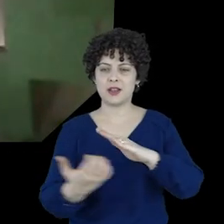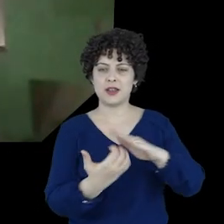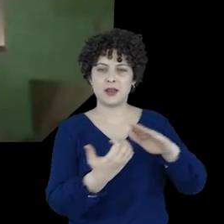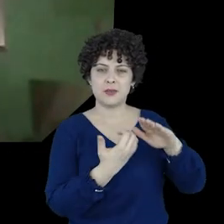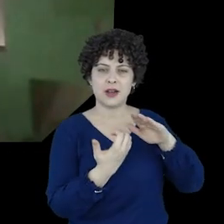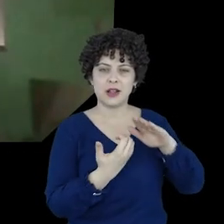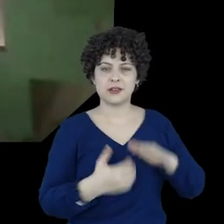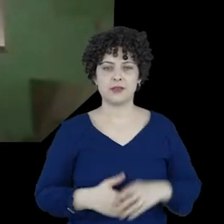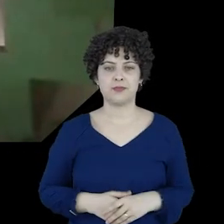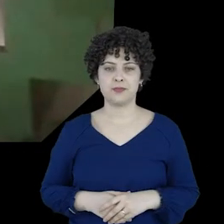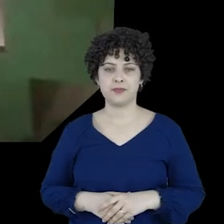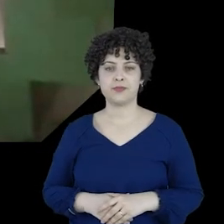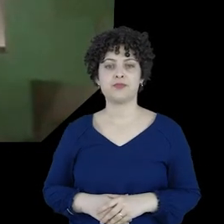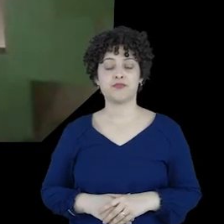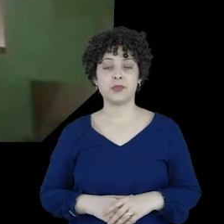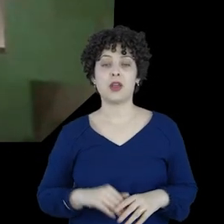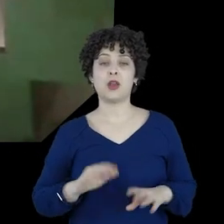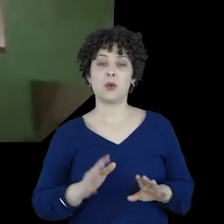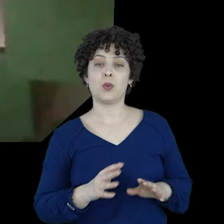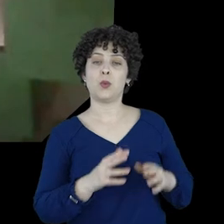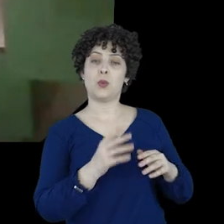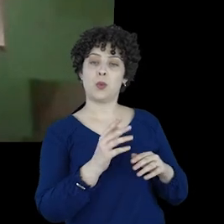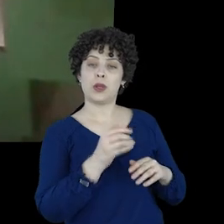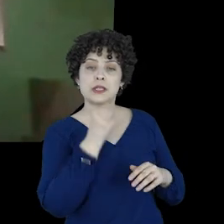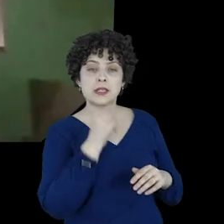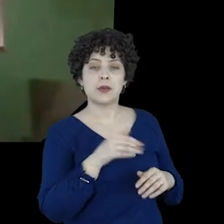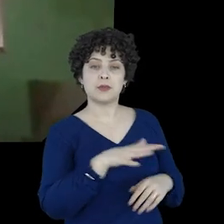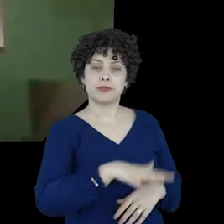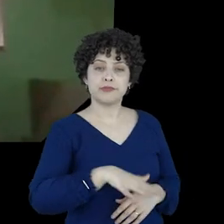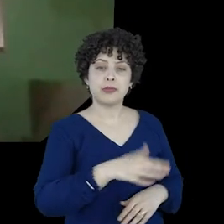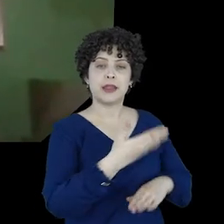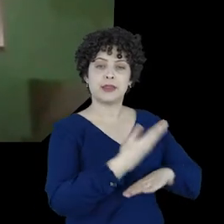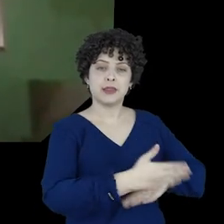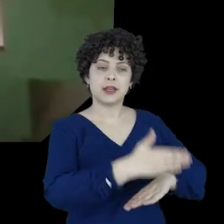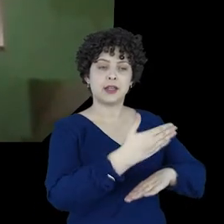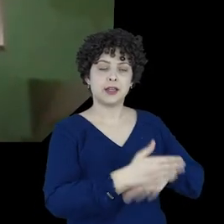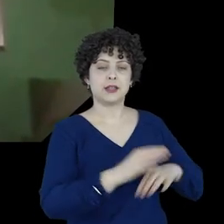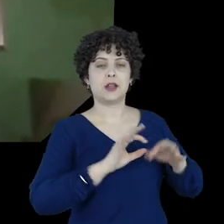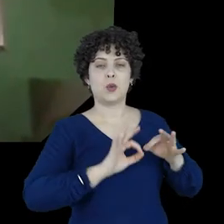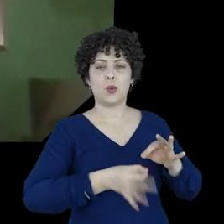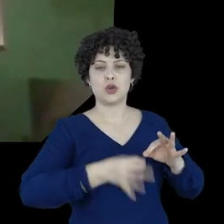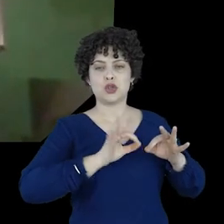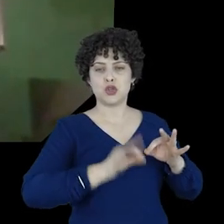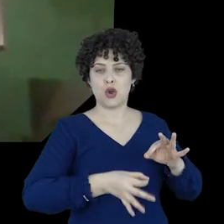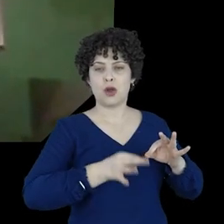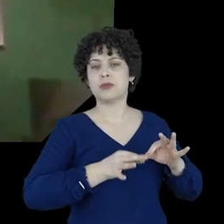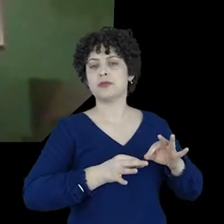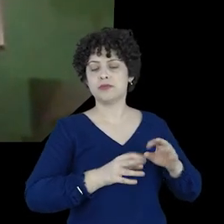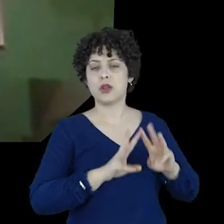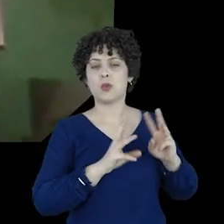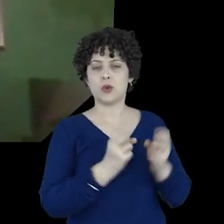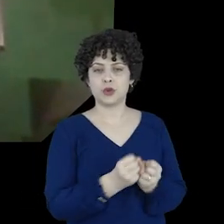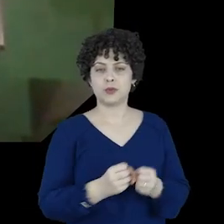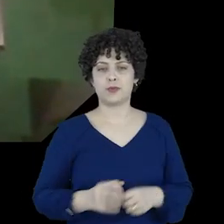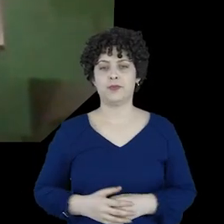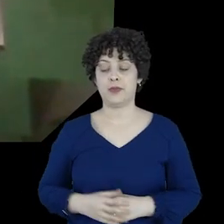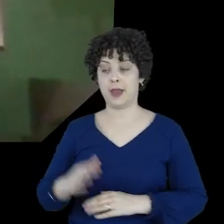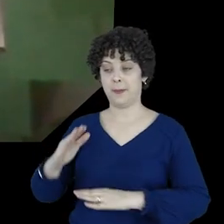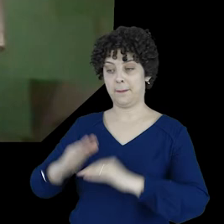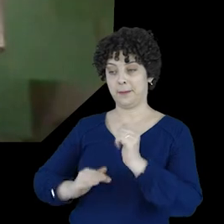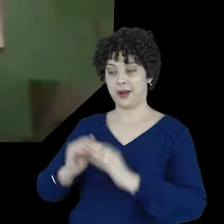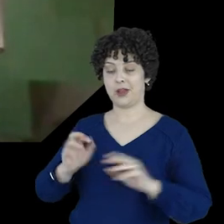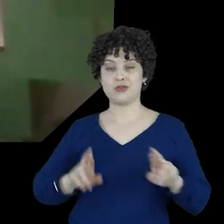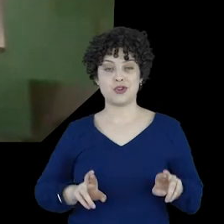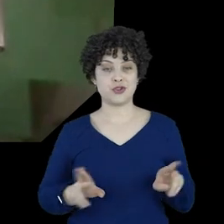number of organizations. Yes, these change workshops is one thing, having the training is another thing, putting them into